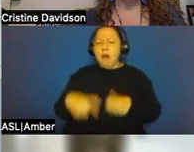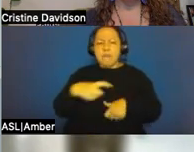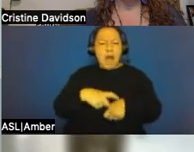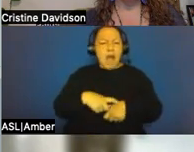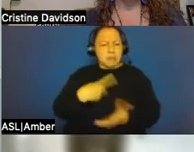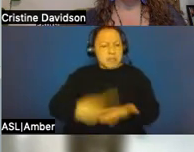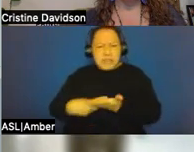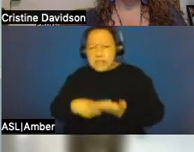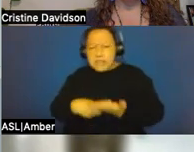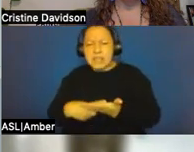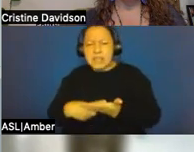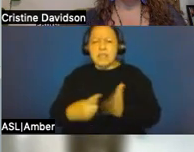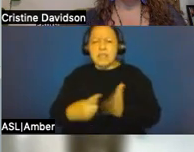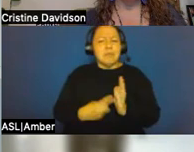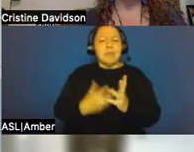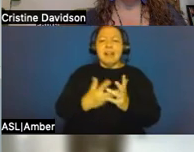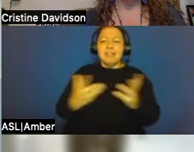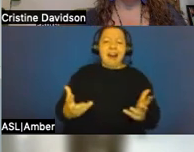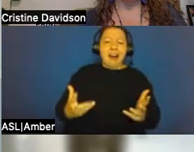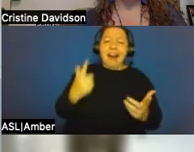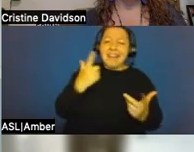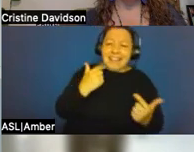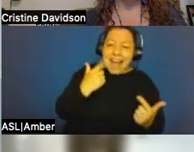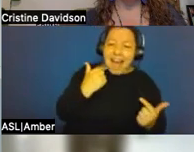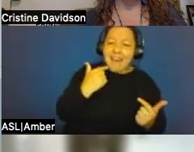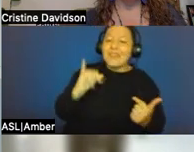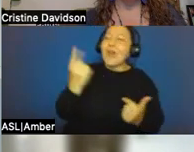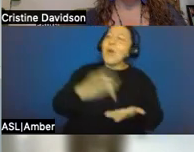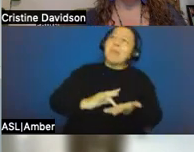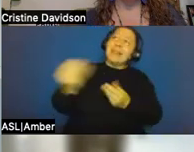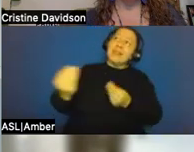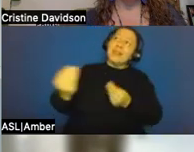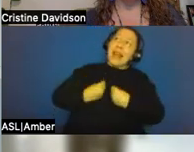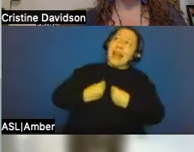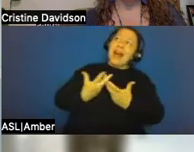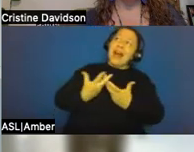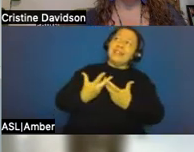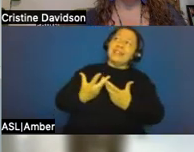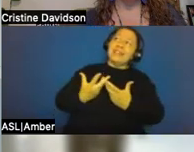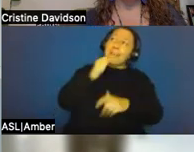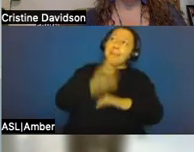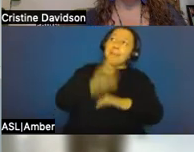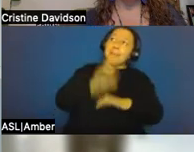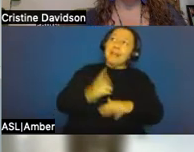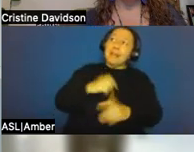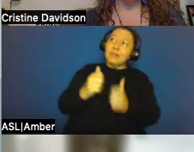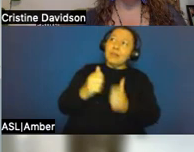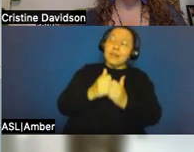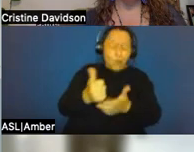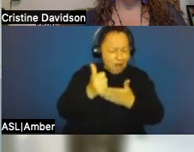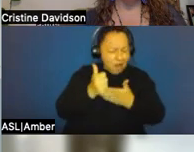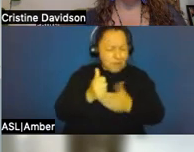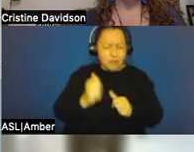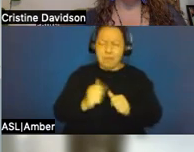there's a lot of laughs. That's one of the medicines you gave us. Help us to remember to take good care of us and